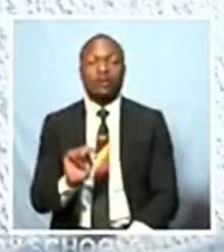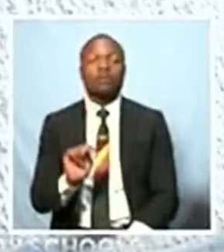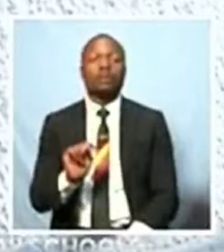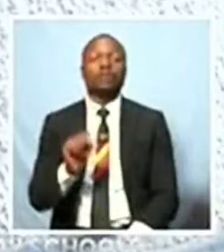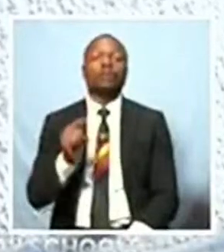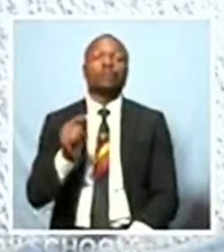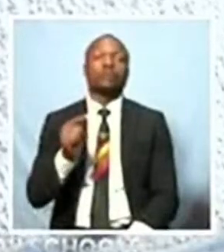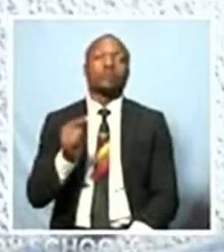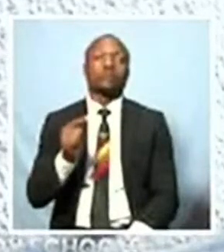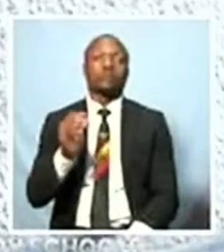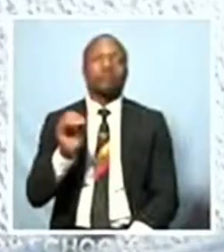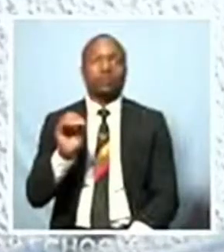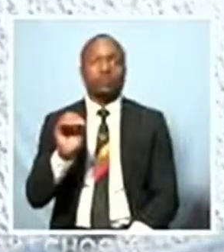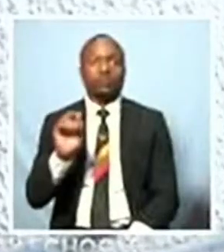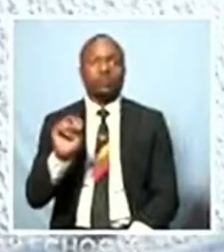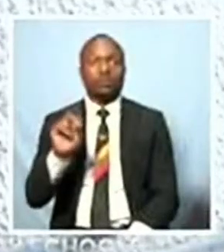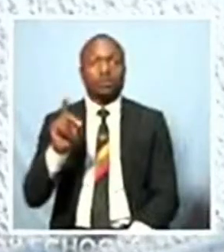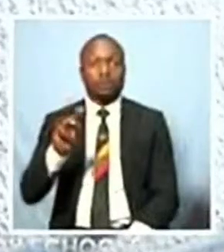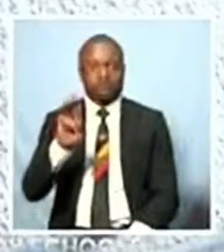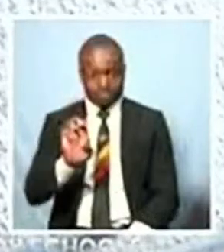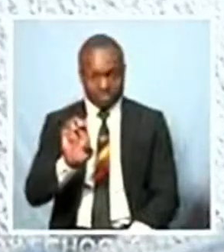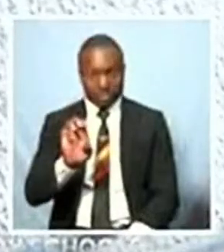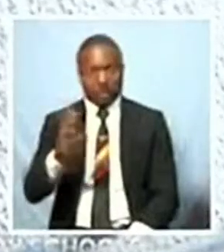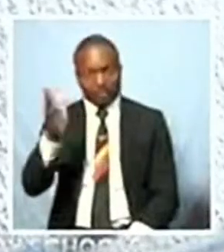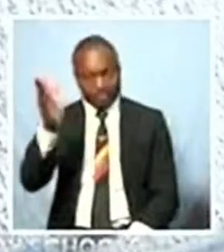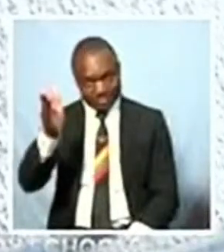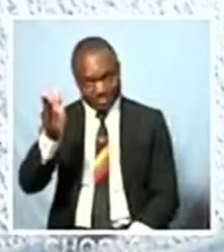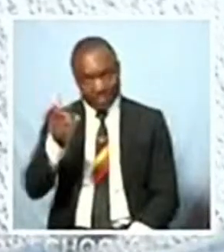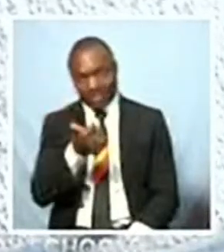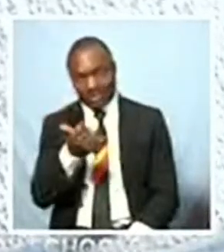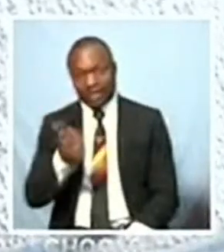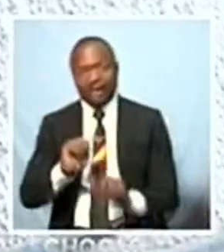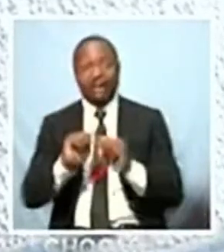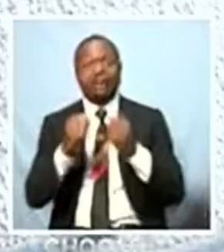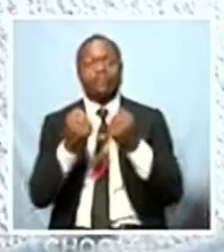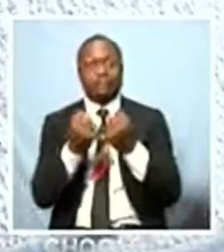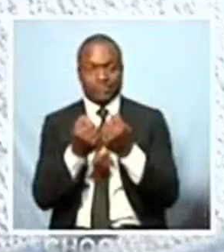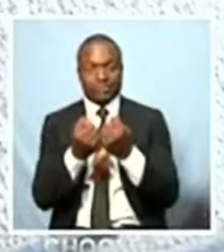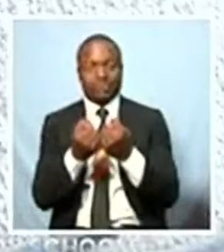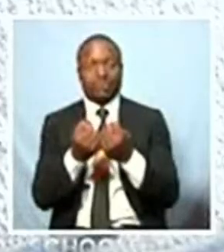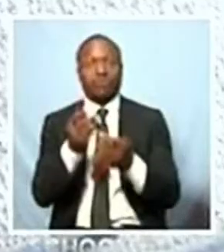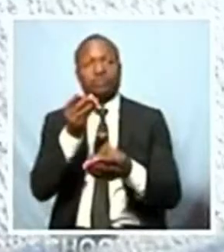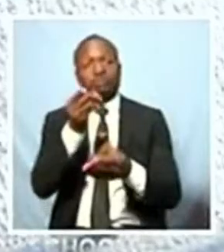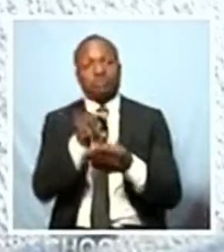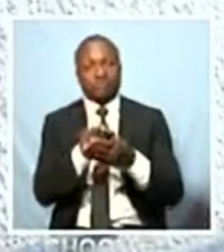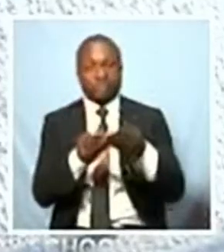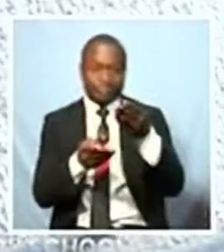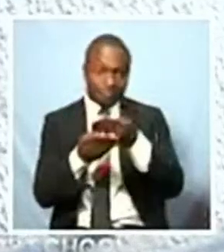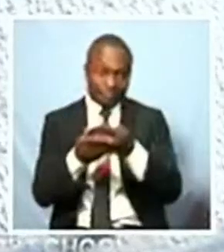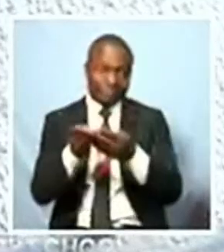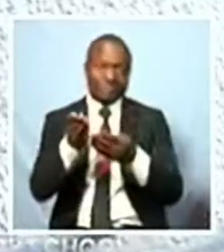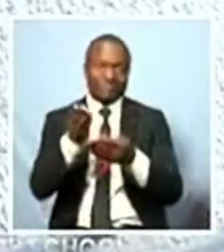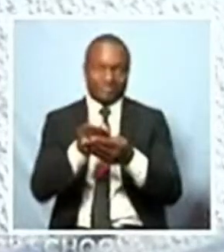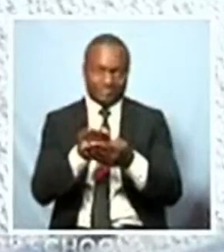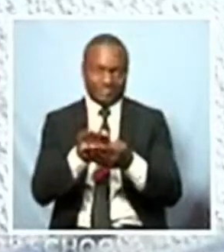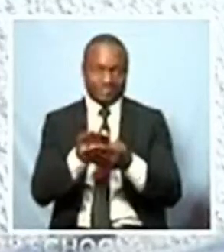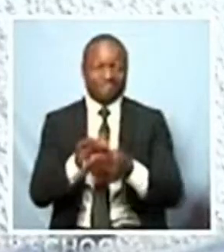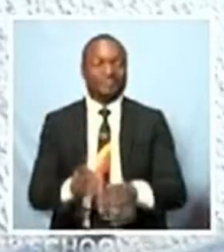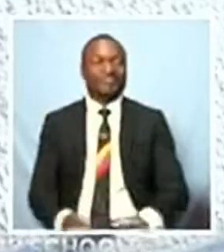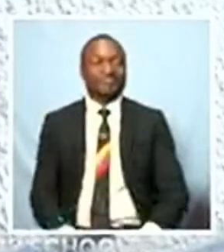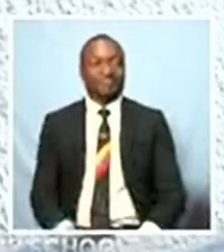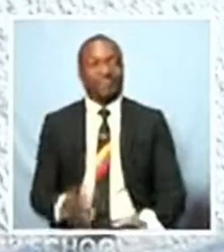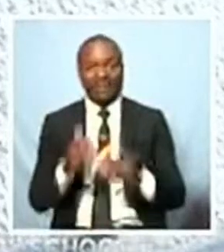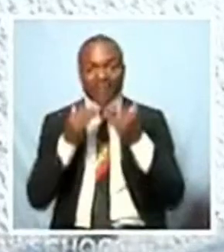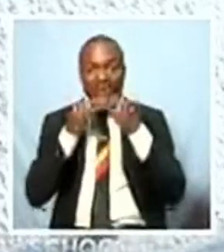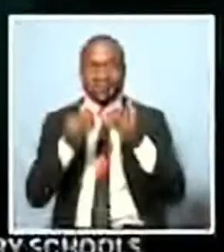structure of the presentation, and then the rest of the team will make their contributions as they have already prepared.